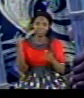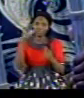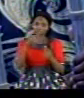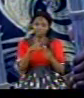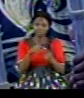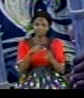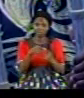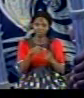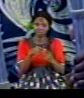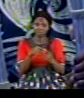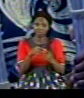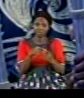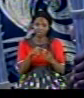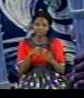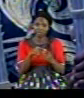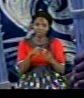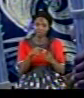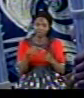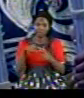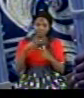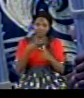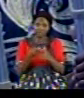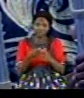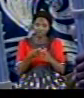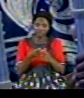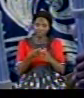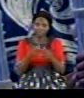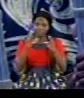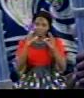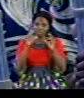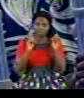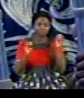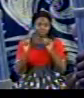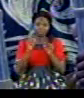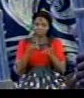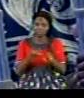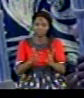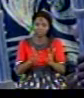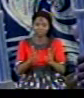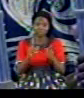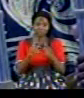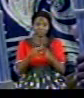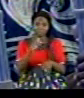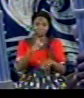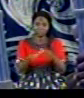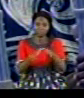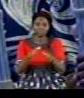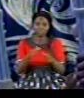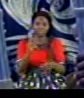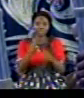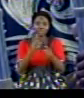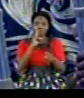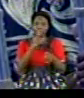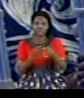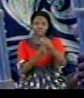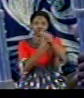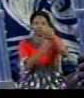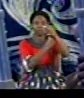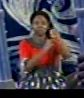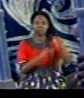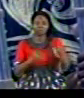until then, no way to walk. People were supporting me to